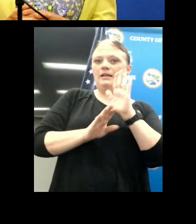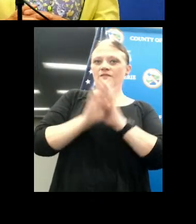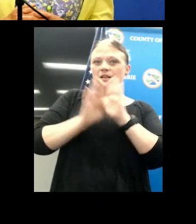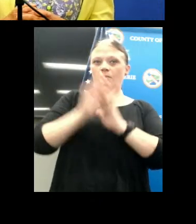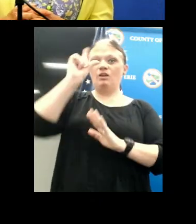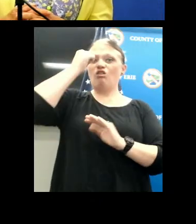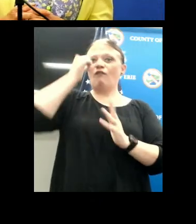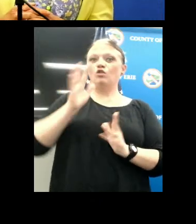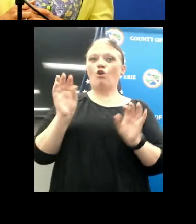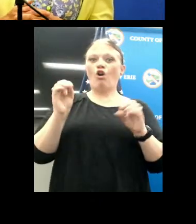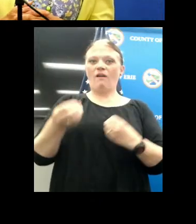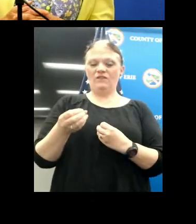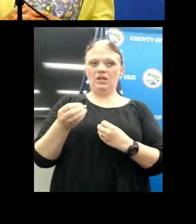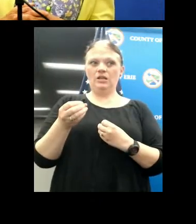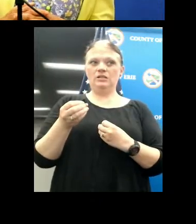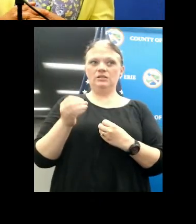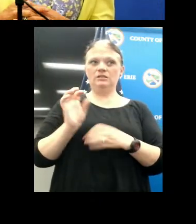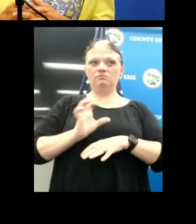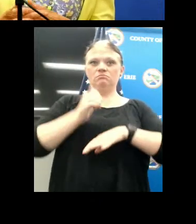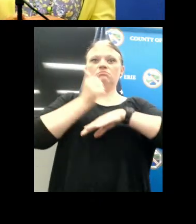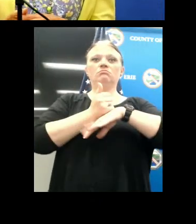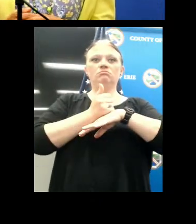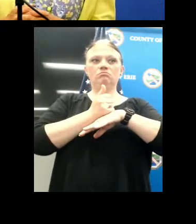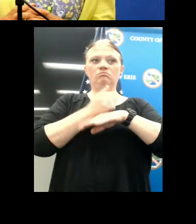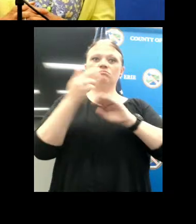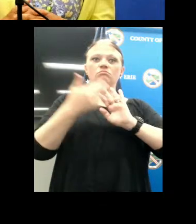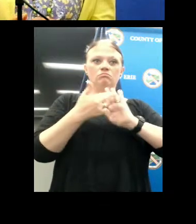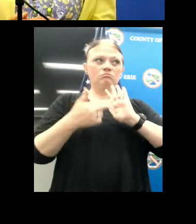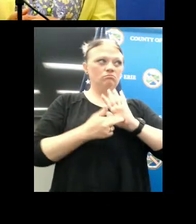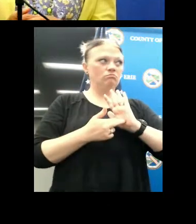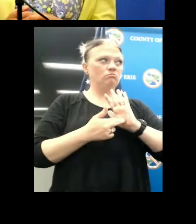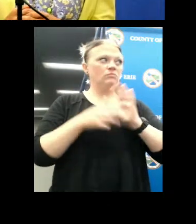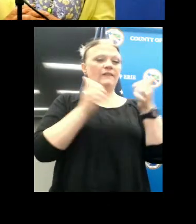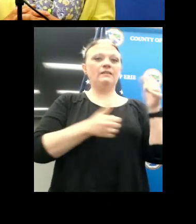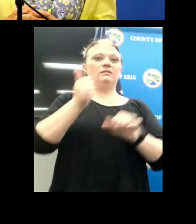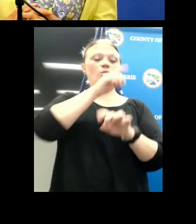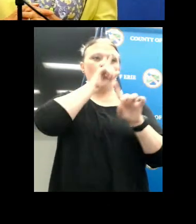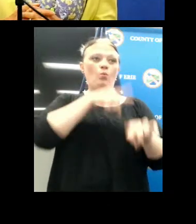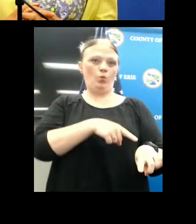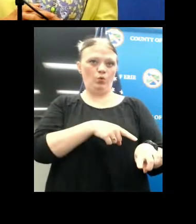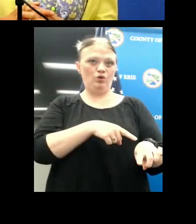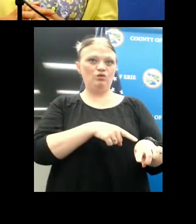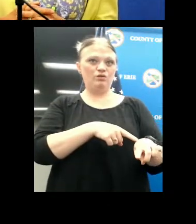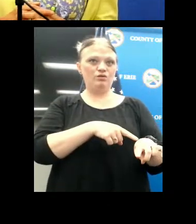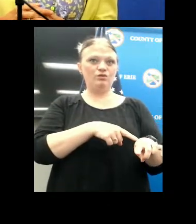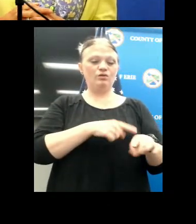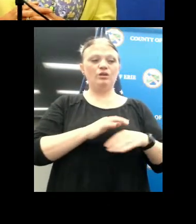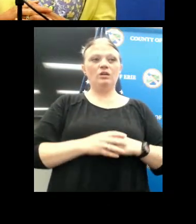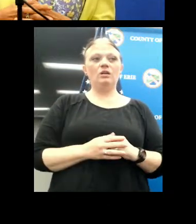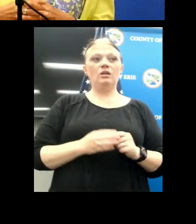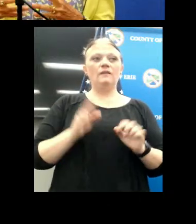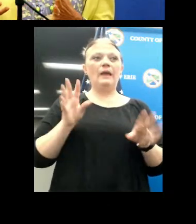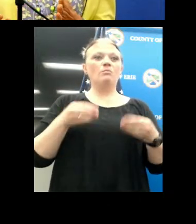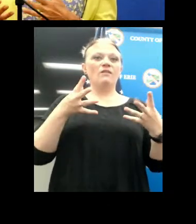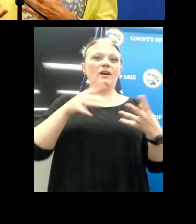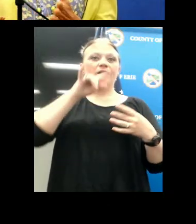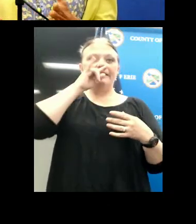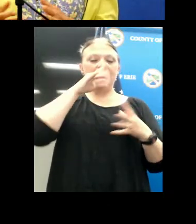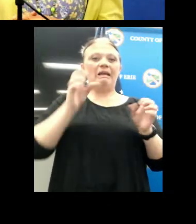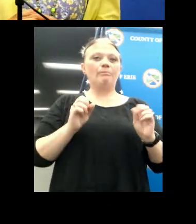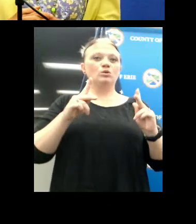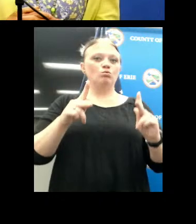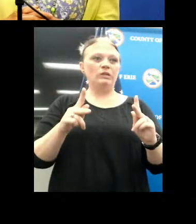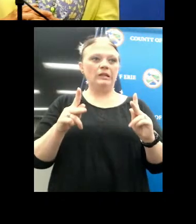the governor's office sets out the regulations and the executive orders that provide kids